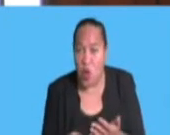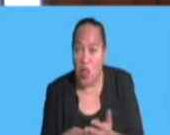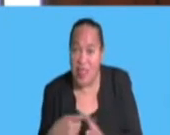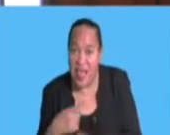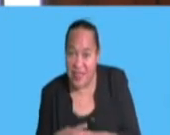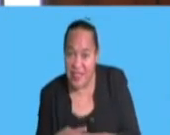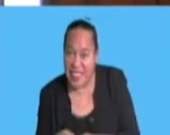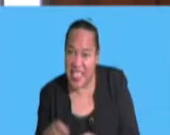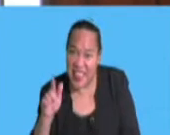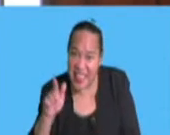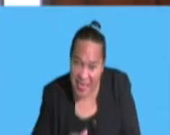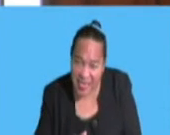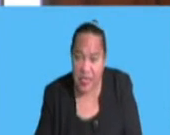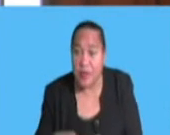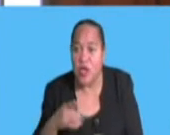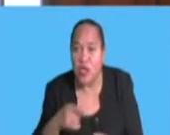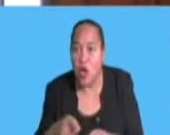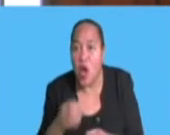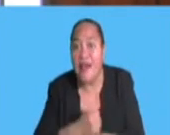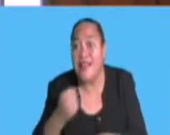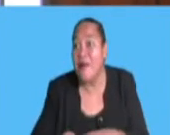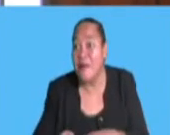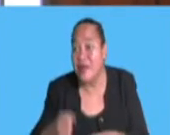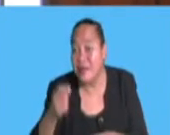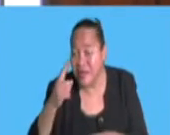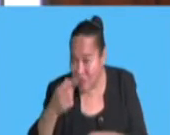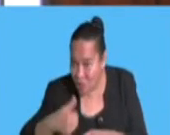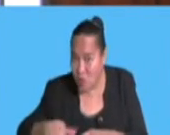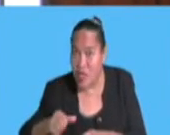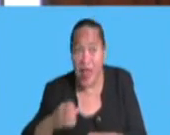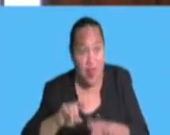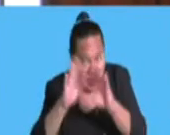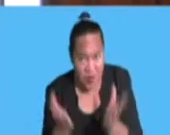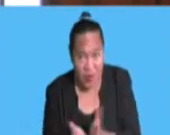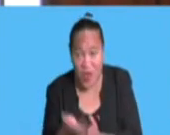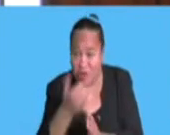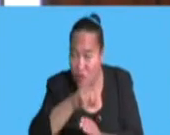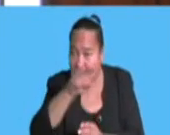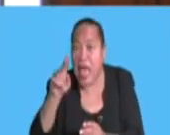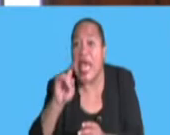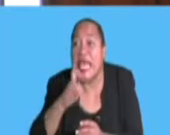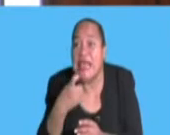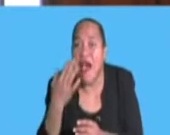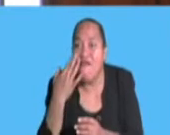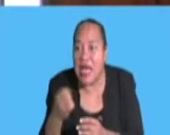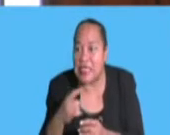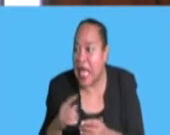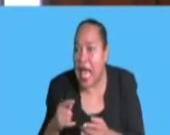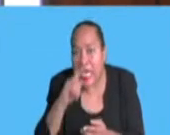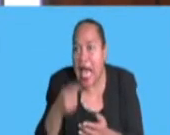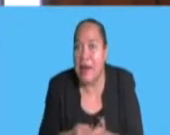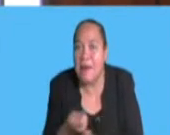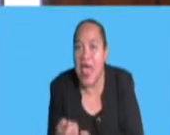both. Now, austerity measures are used by governments around the world when they find it difficult to pay their bills or